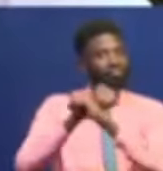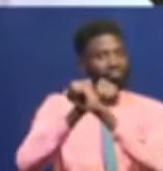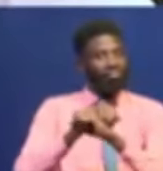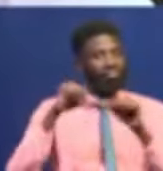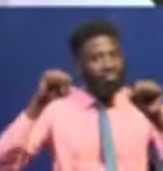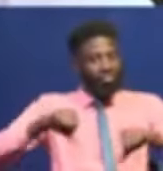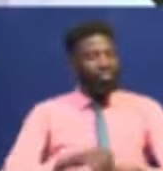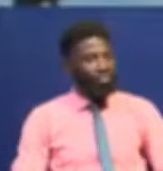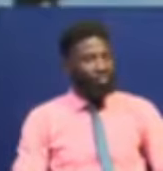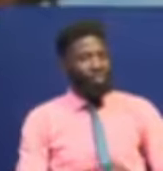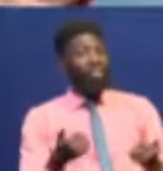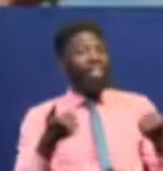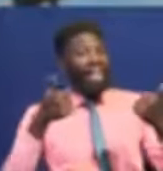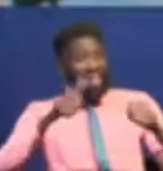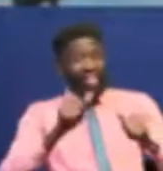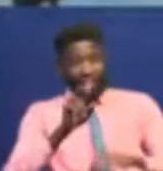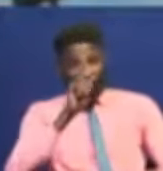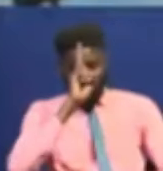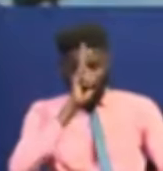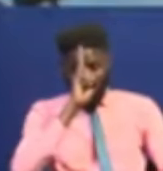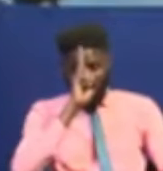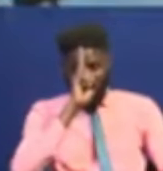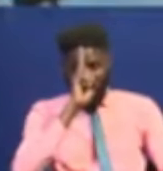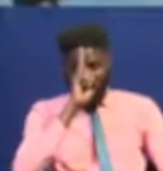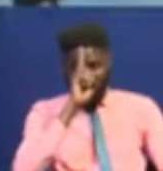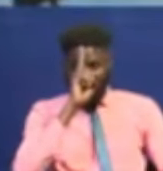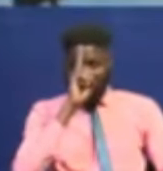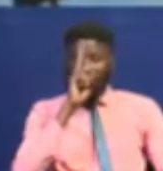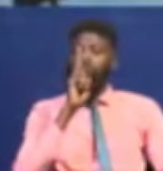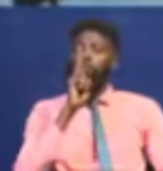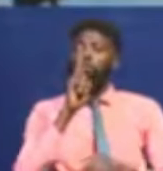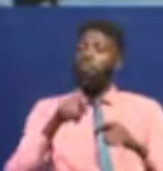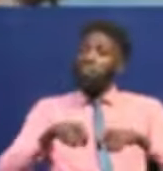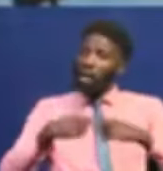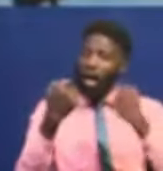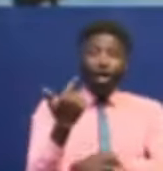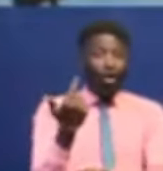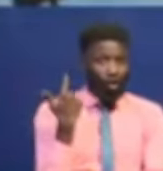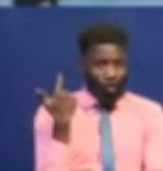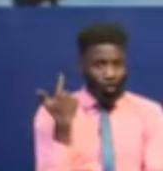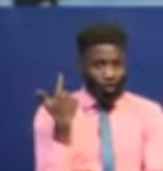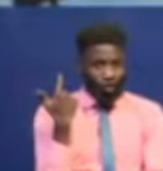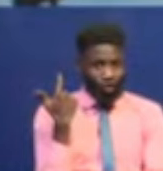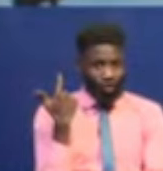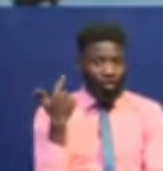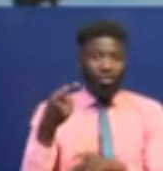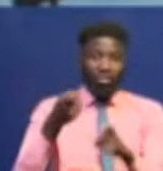Any killer cop who went beyond what is provided for in the law,